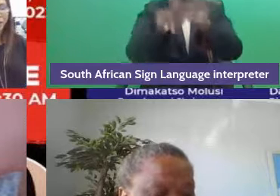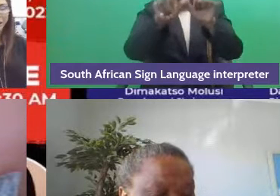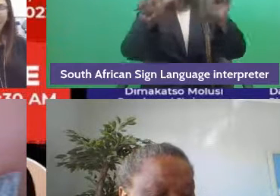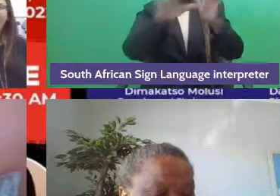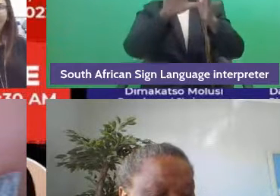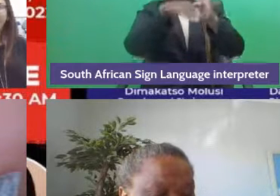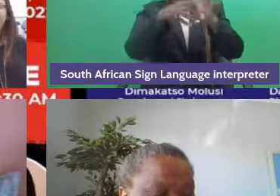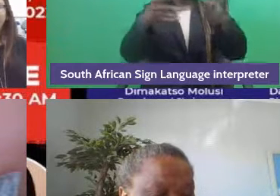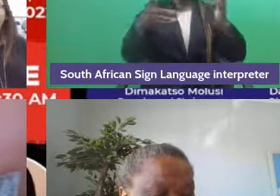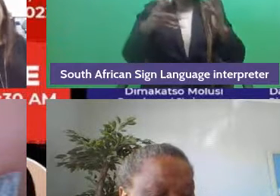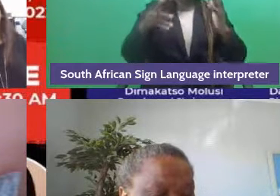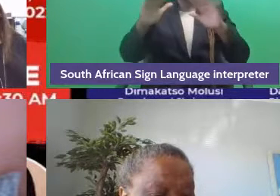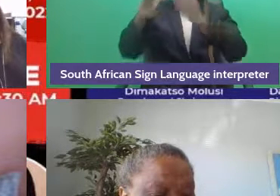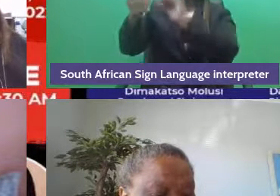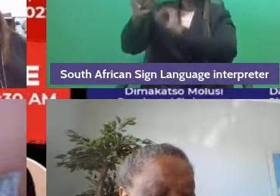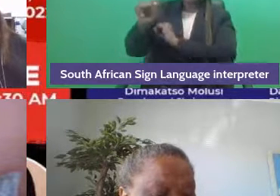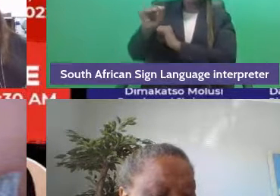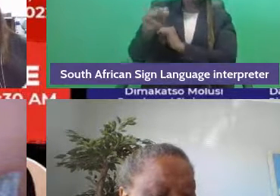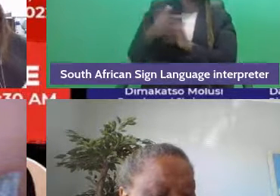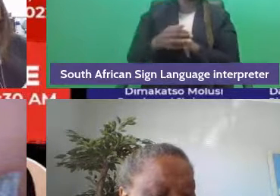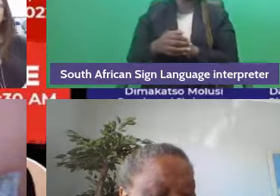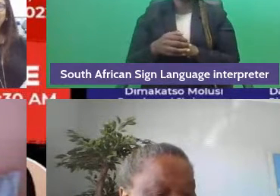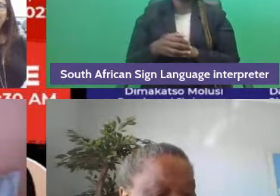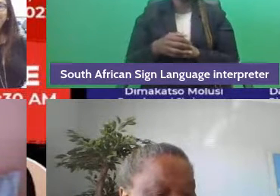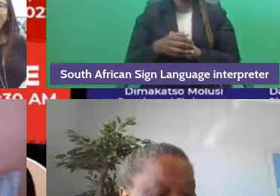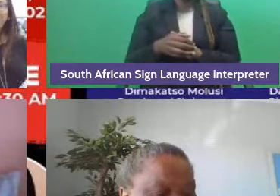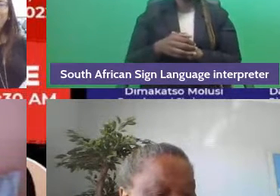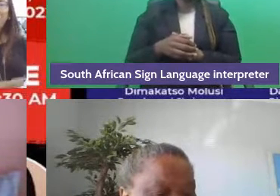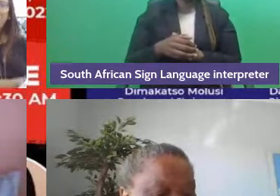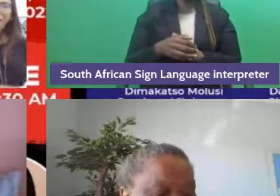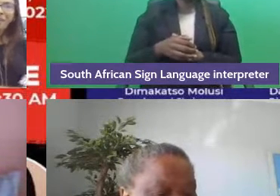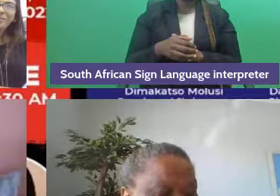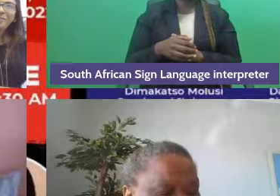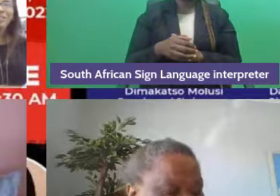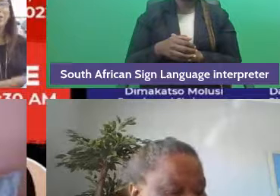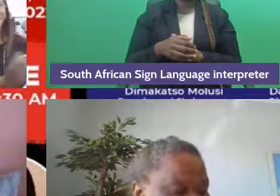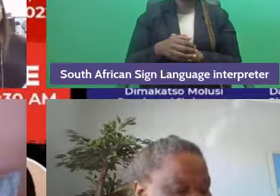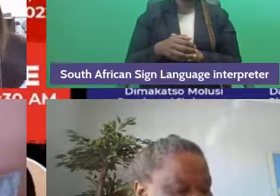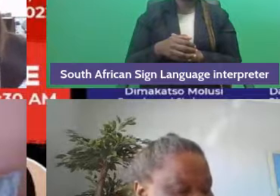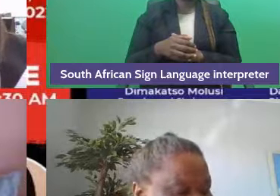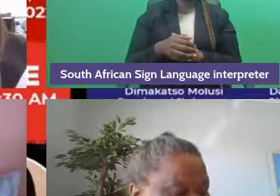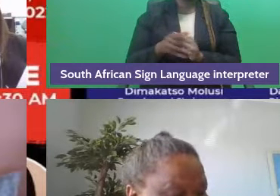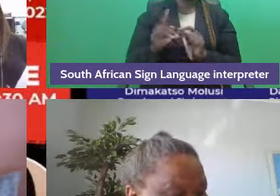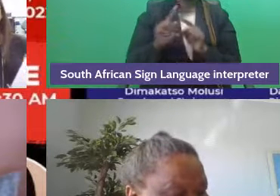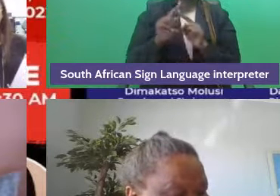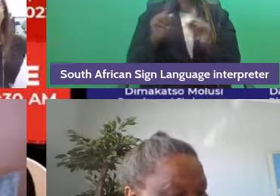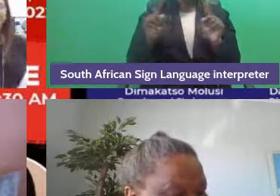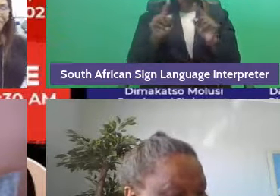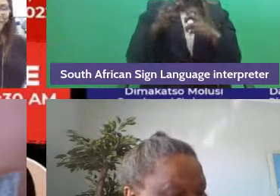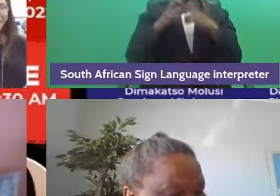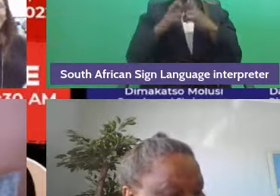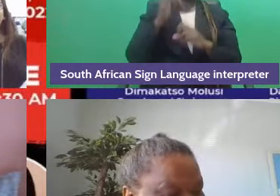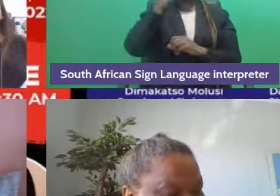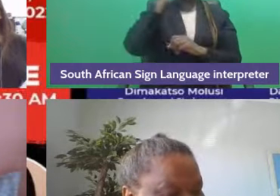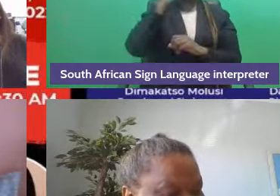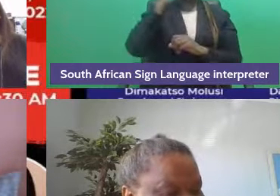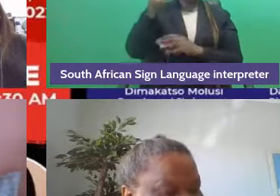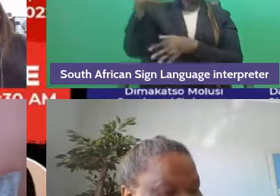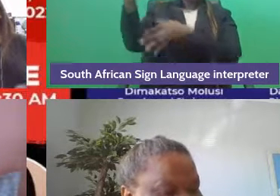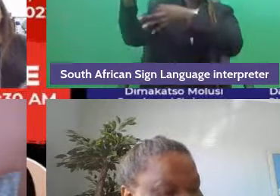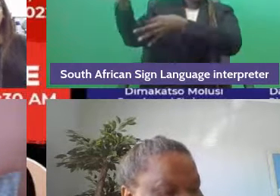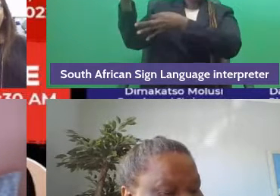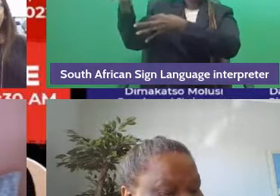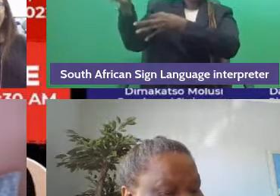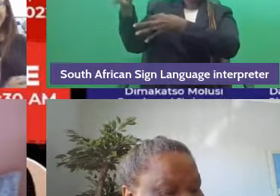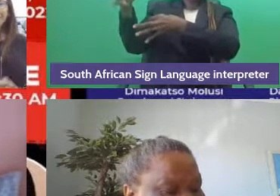disabilities in society. However, sometimes we know what's on paper doesn't translate to what happens on the ground, but we are